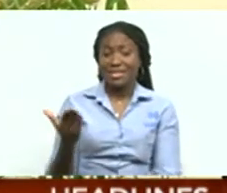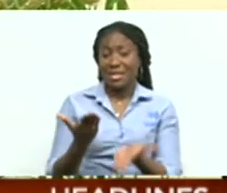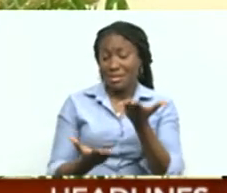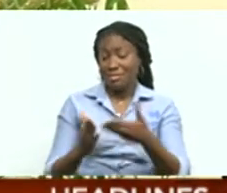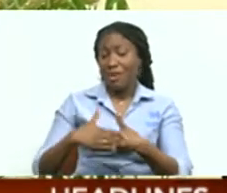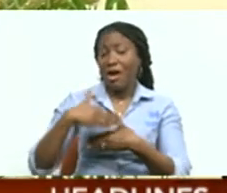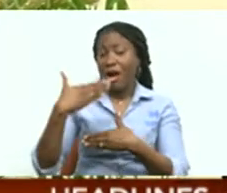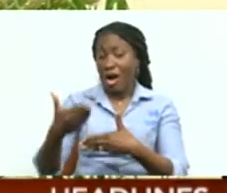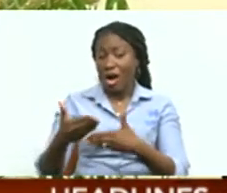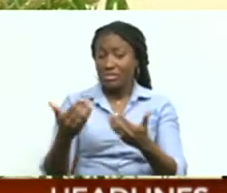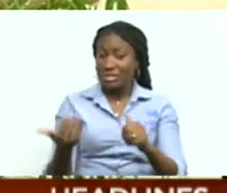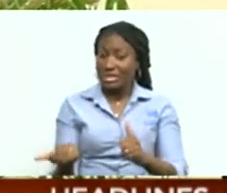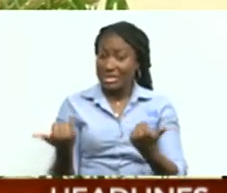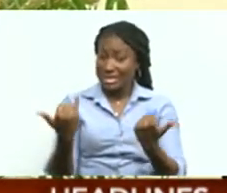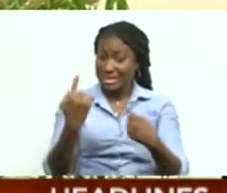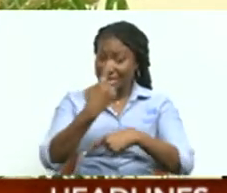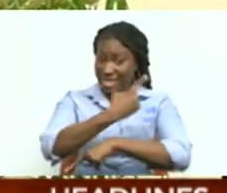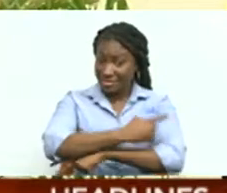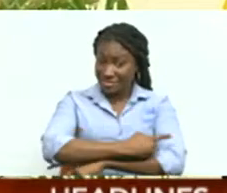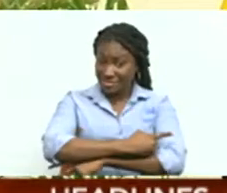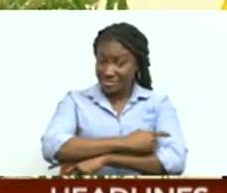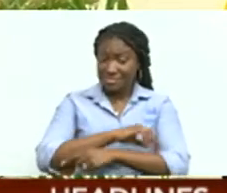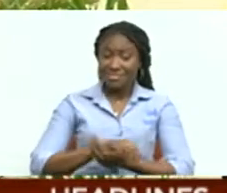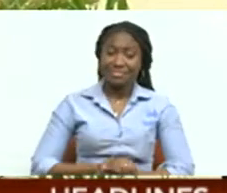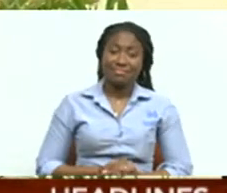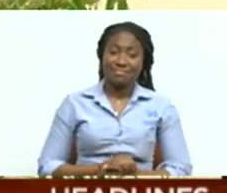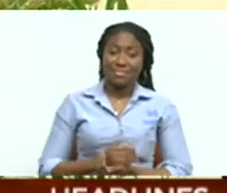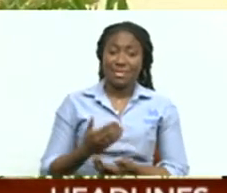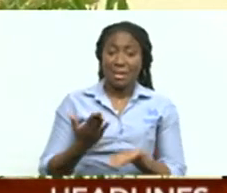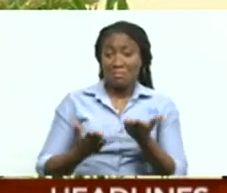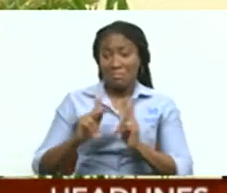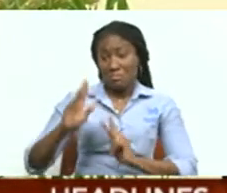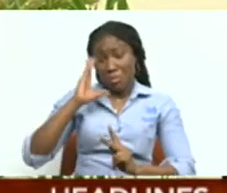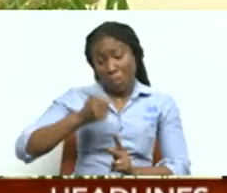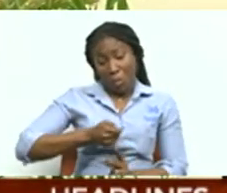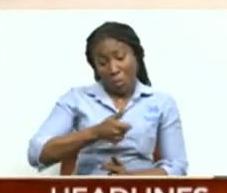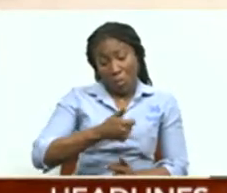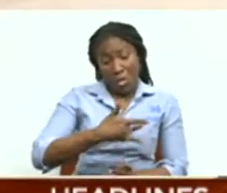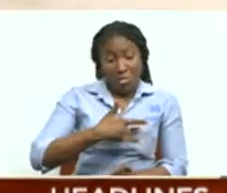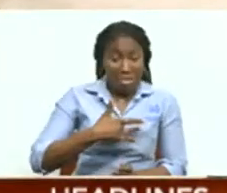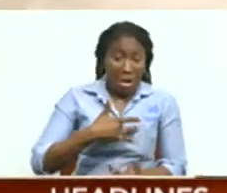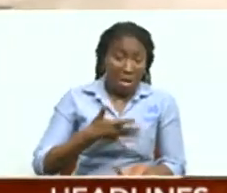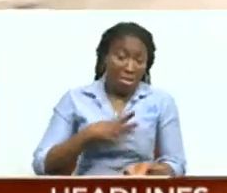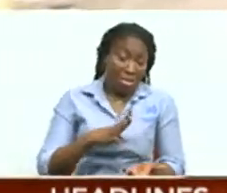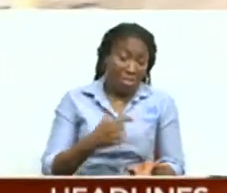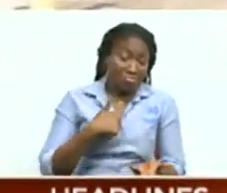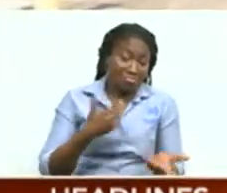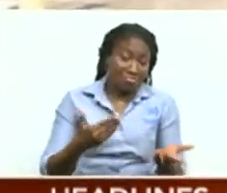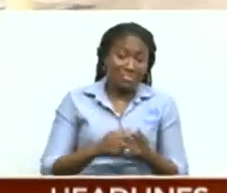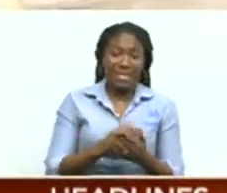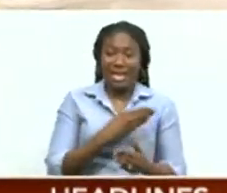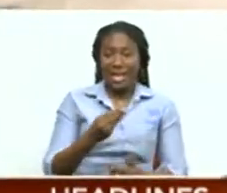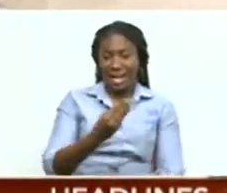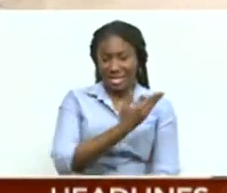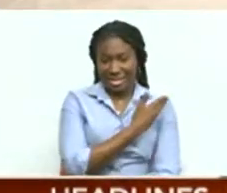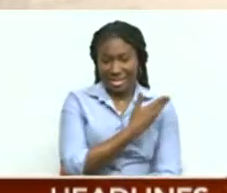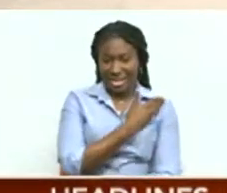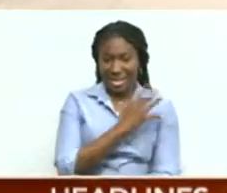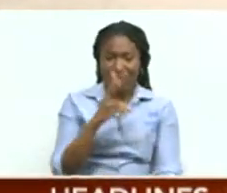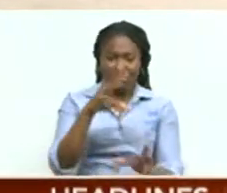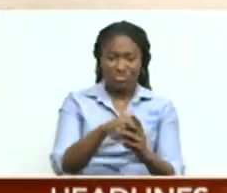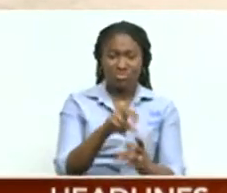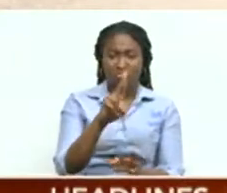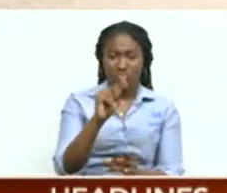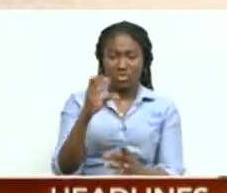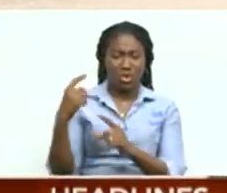today, I may very well be an outcast as well. And Fuad Khan, who has been a UNC member for many